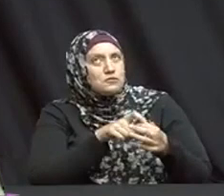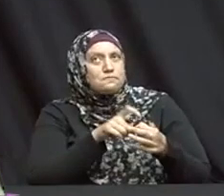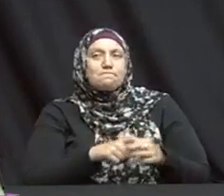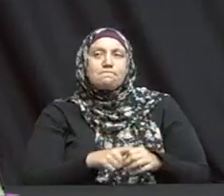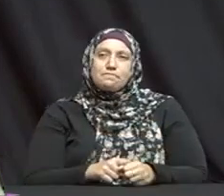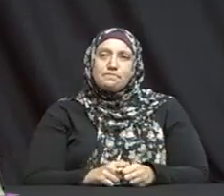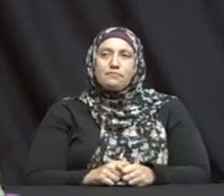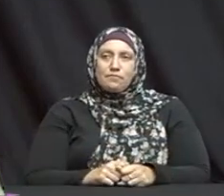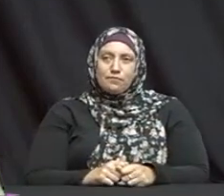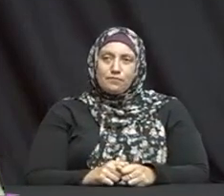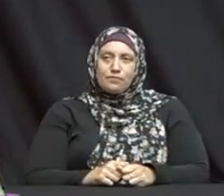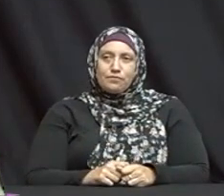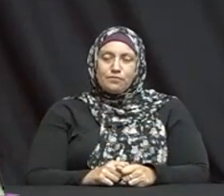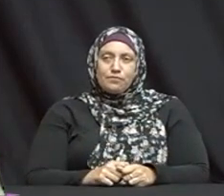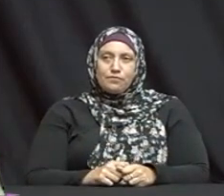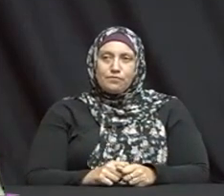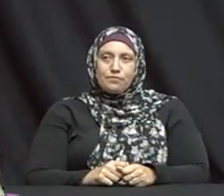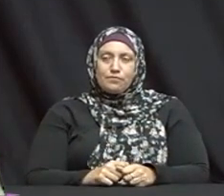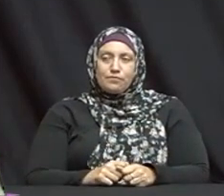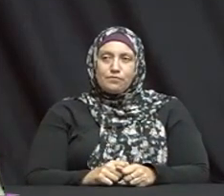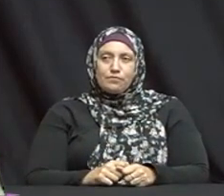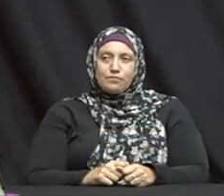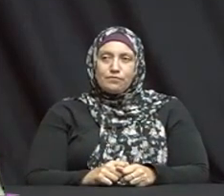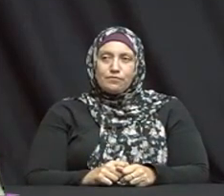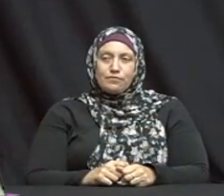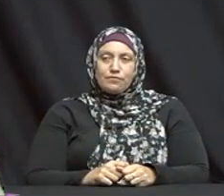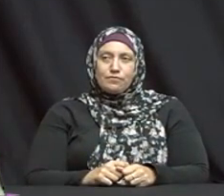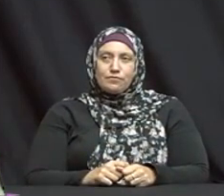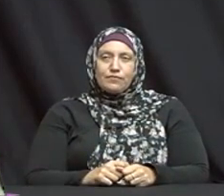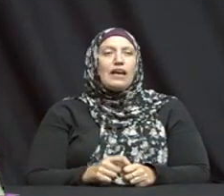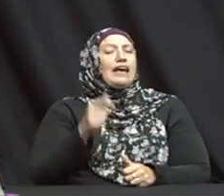can they gift part or all of their estate before they die?